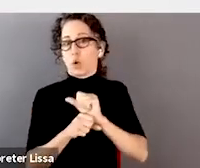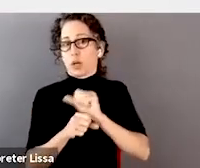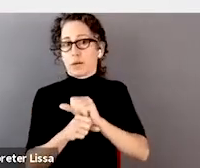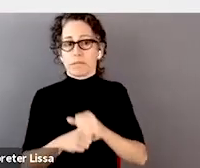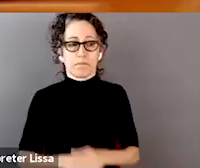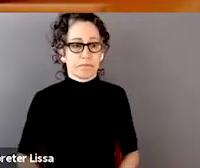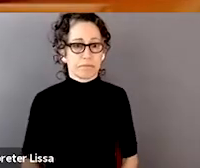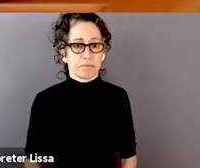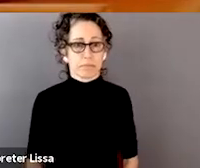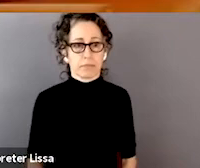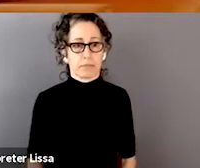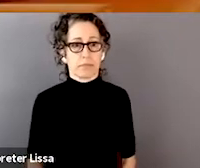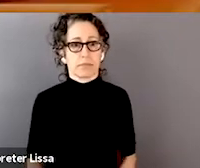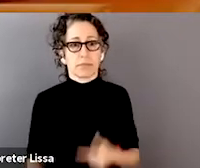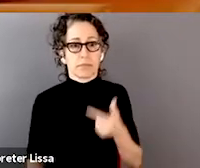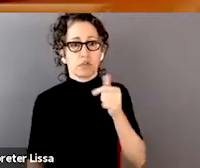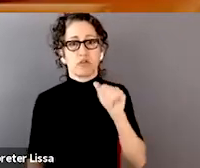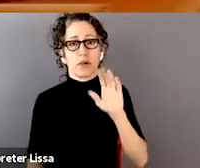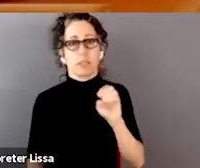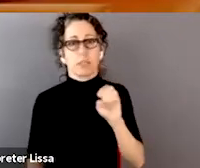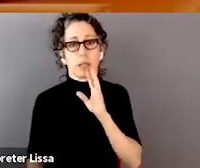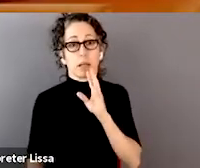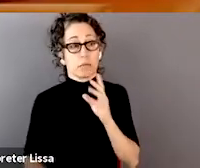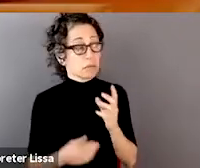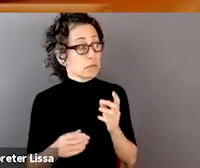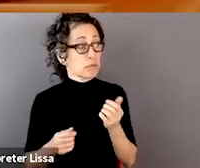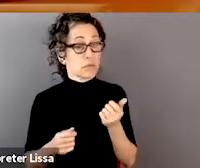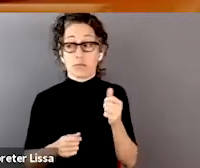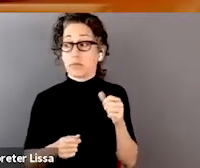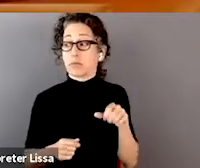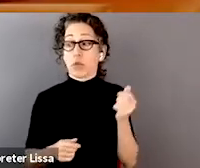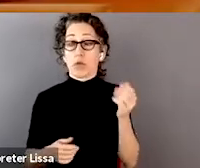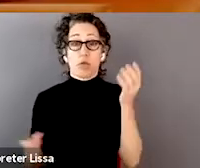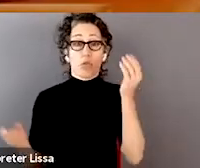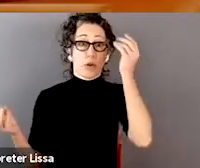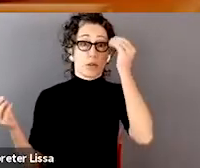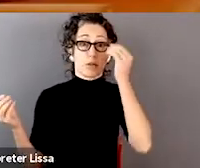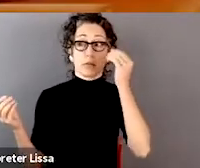great thanks beth any other thoughts from the panel